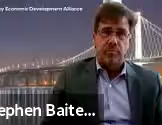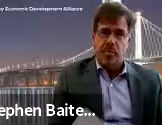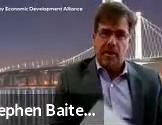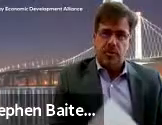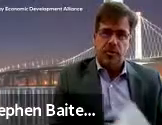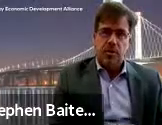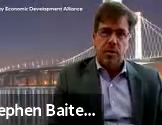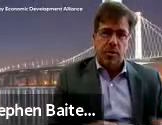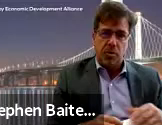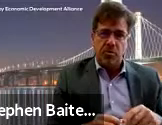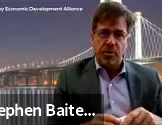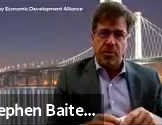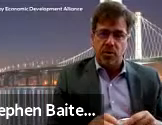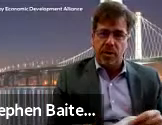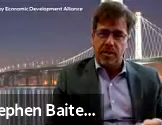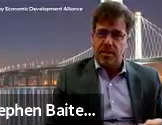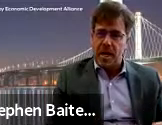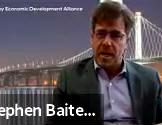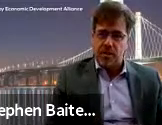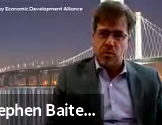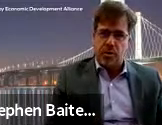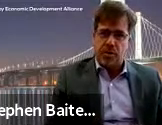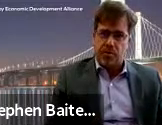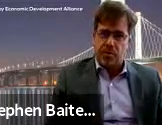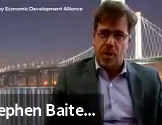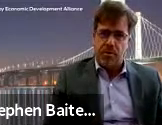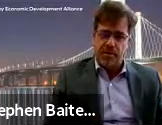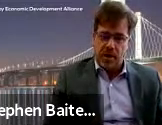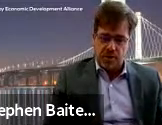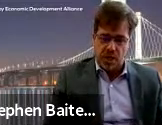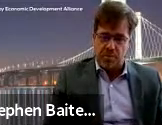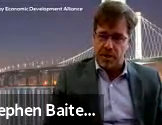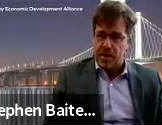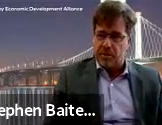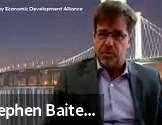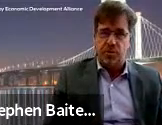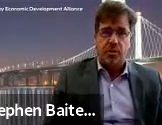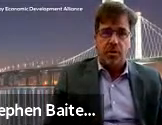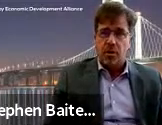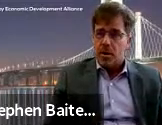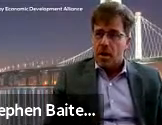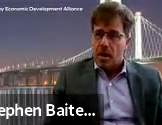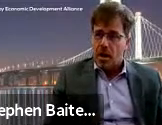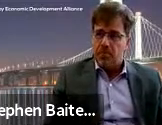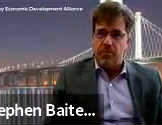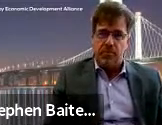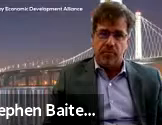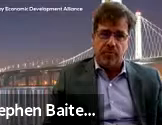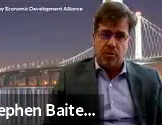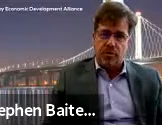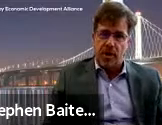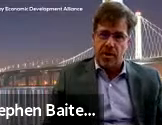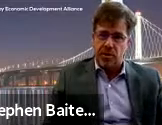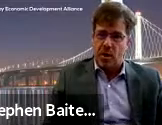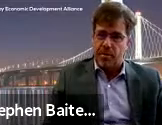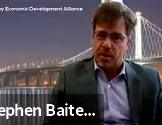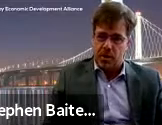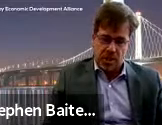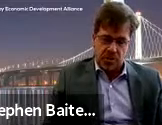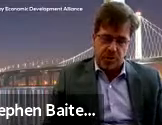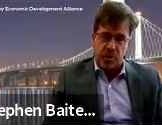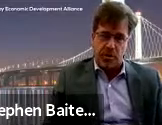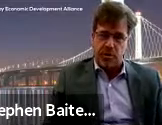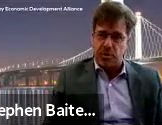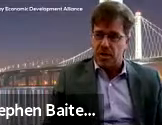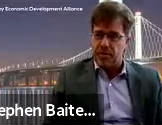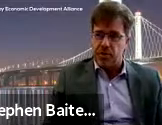Thank you very much. As we move on to our next slide, I just want to go through a couple of housekeeping items. First of all, this webinar